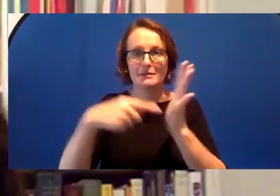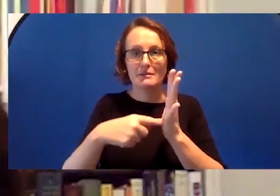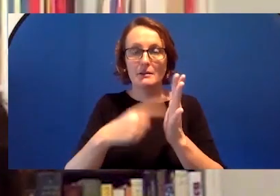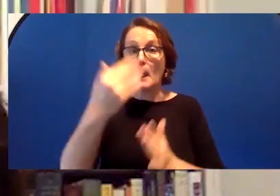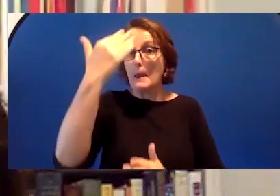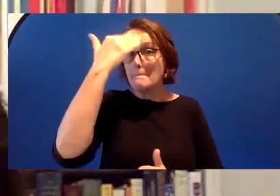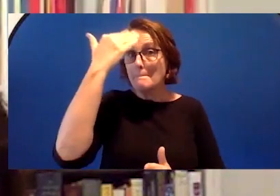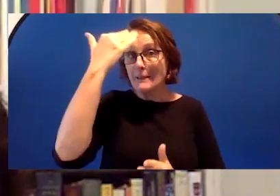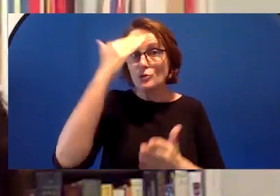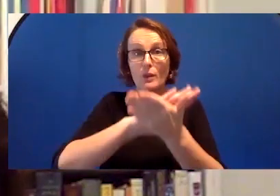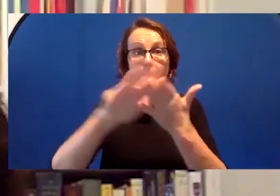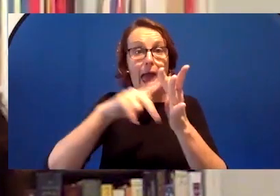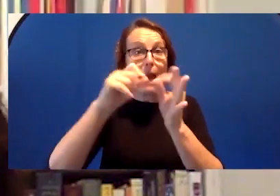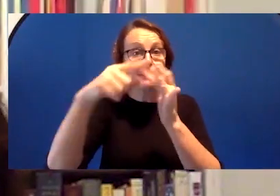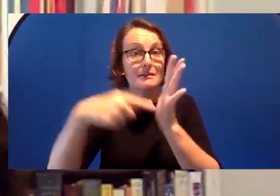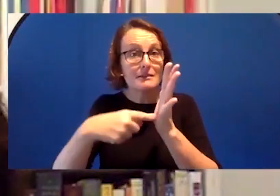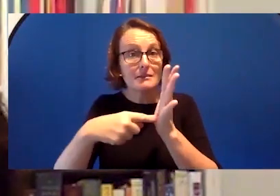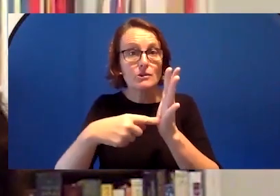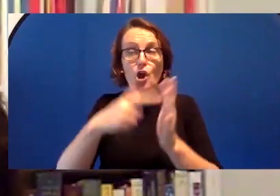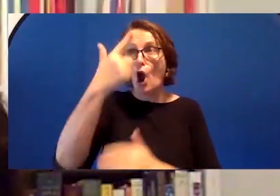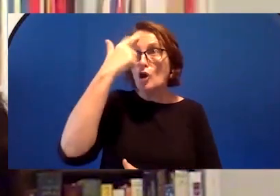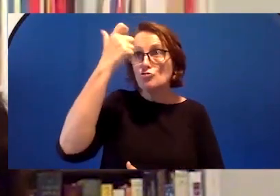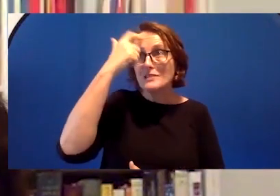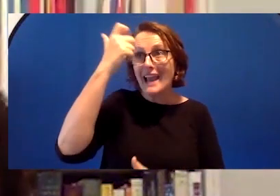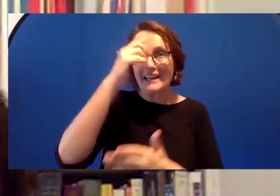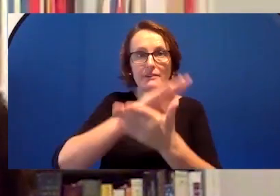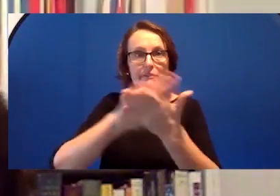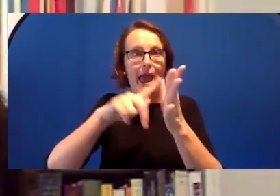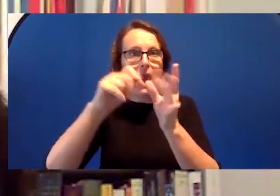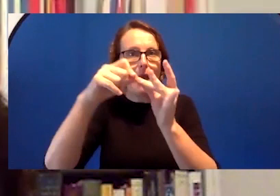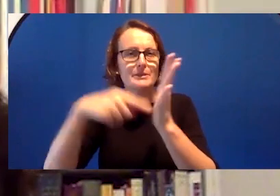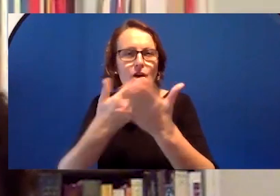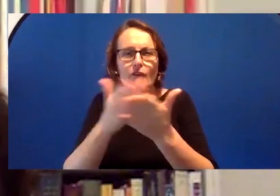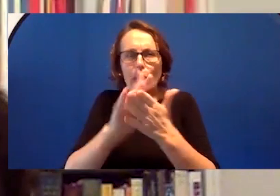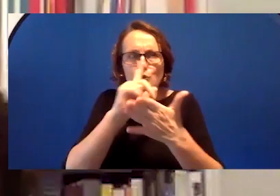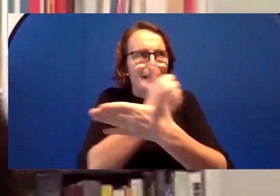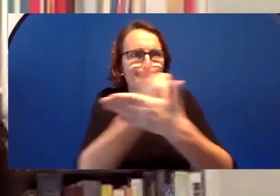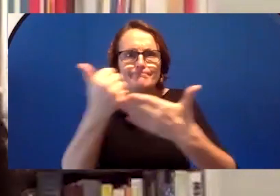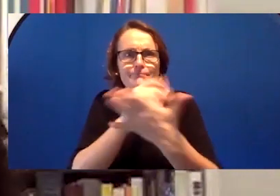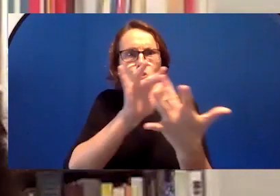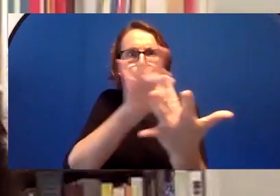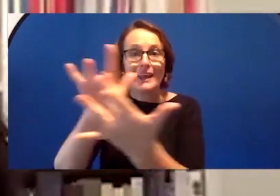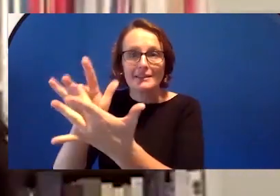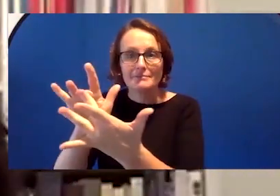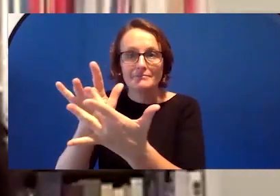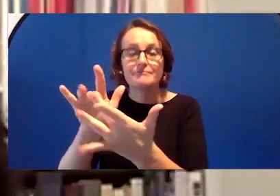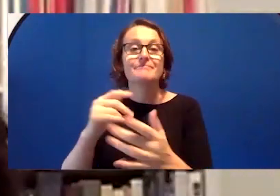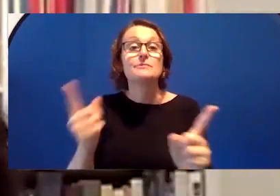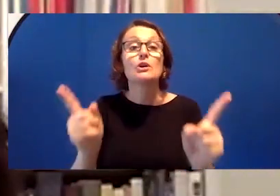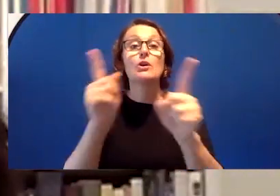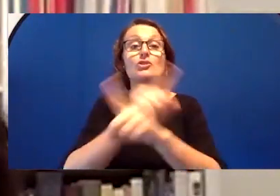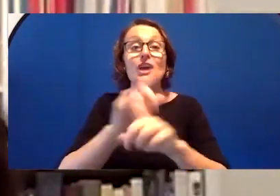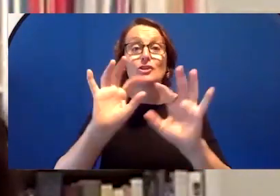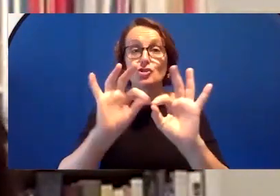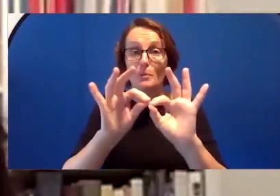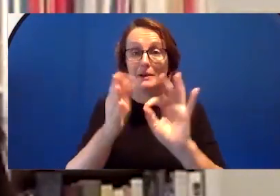a creative habit, and a ritual of connection or a social habit. I want to walk through